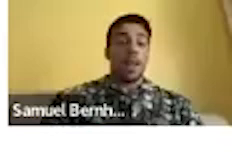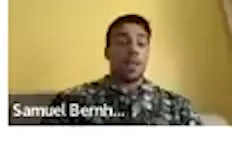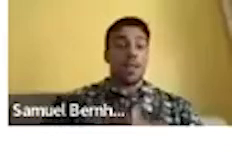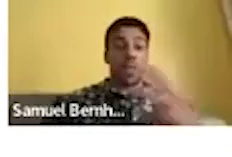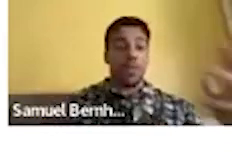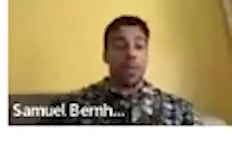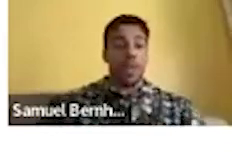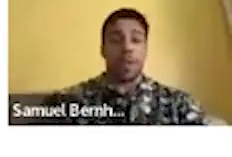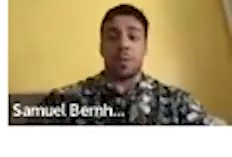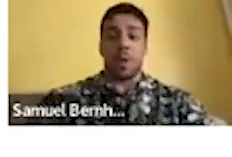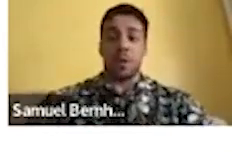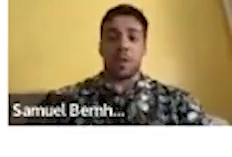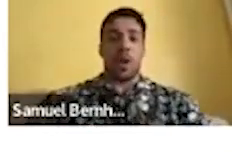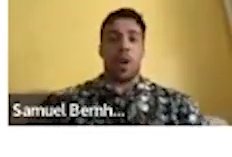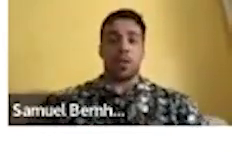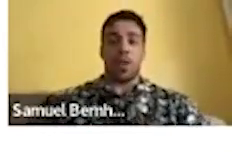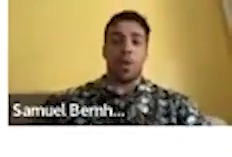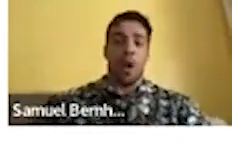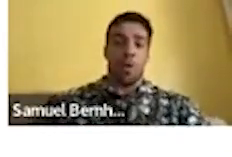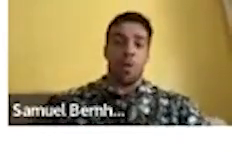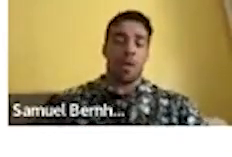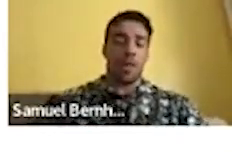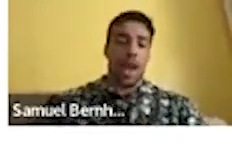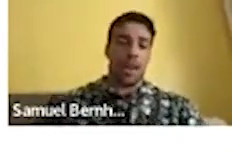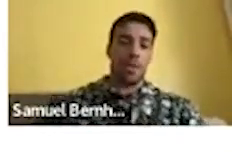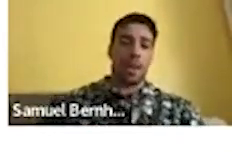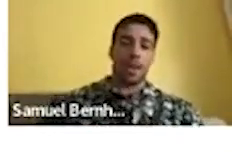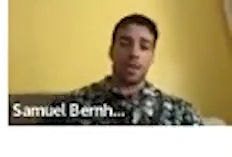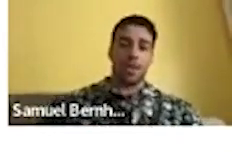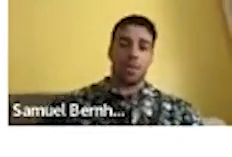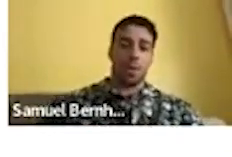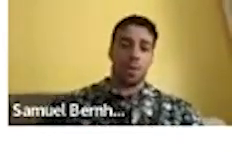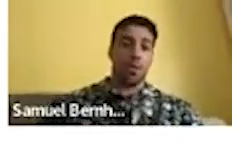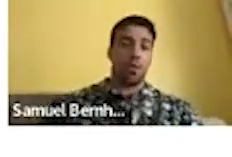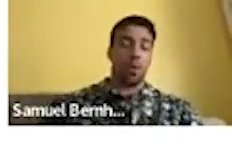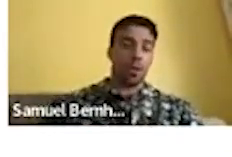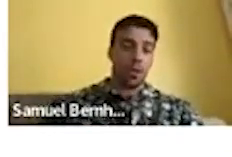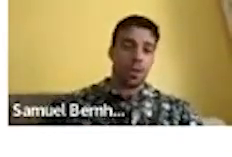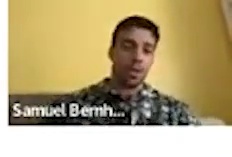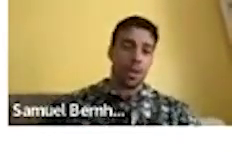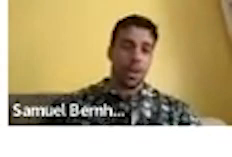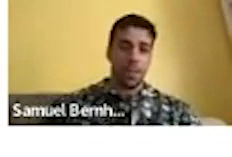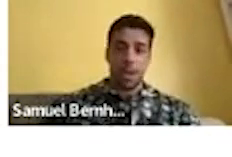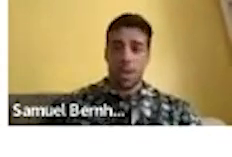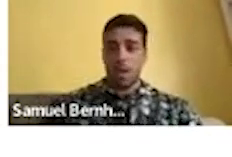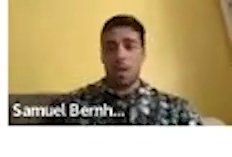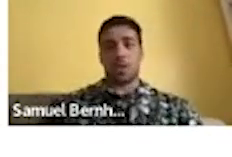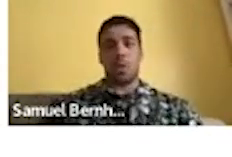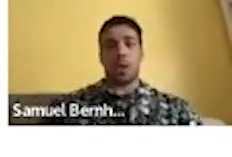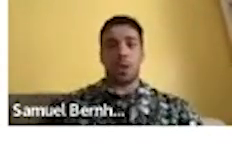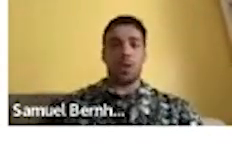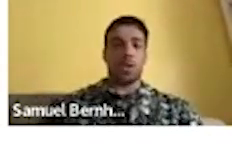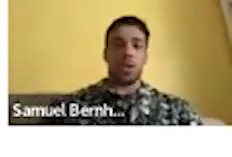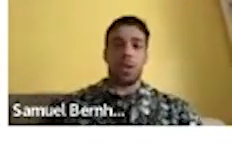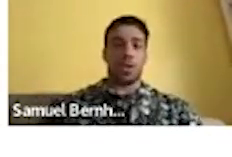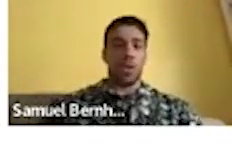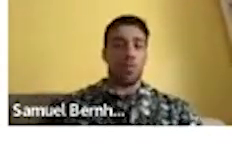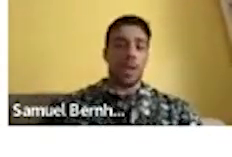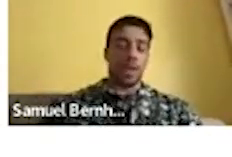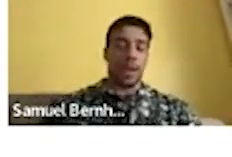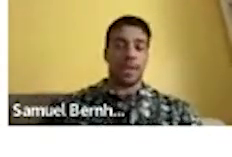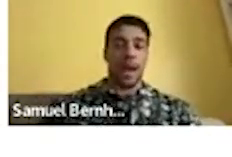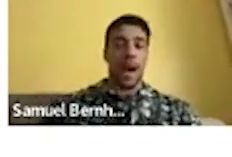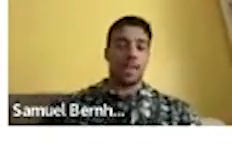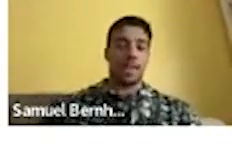The Teachers of Advanced Placement Courses also are awarding the Academic Excellence Award to four students this year. This award goes to those